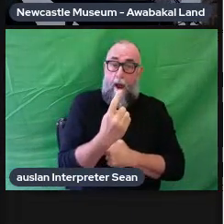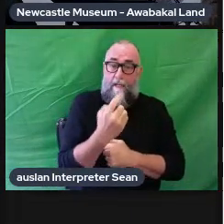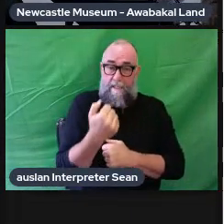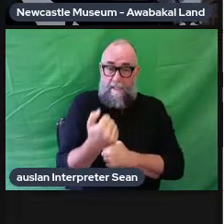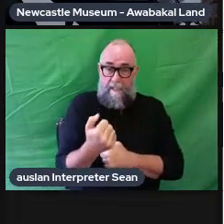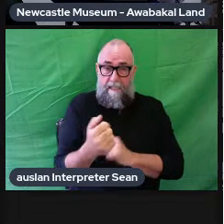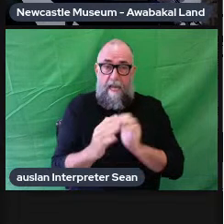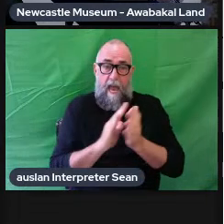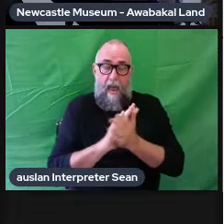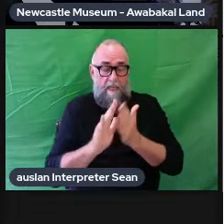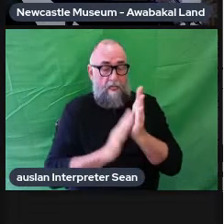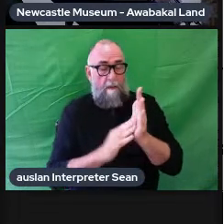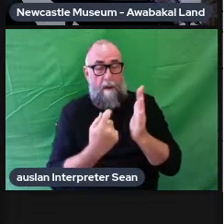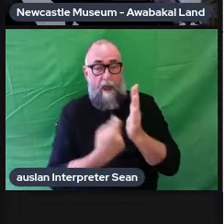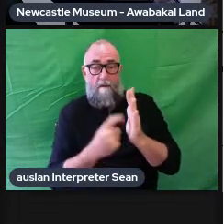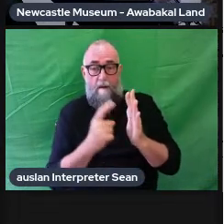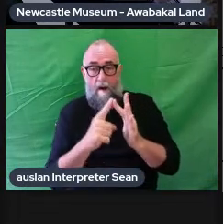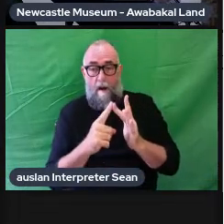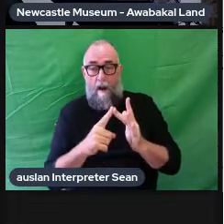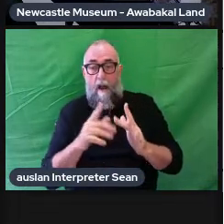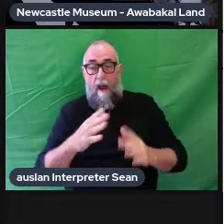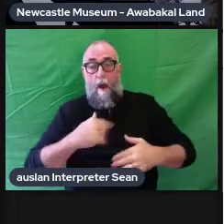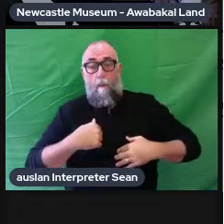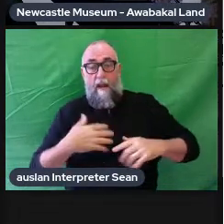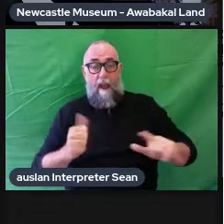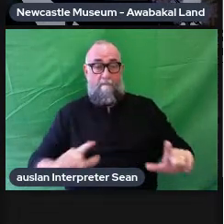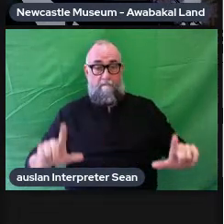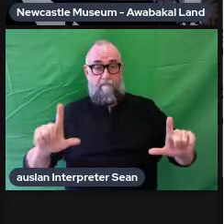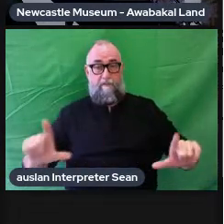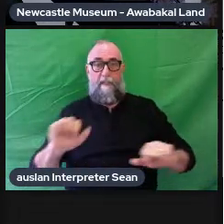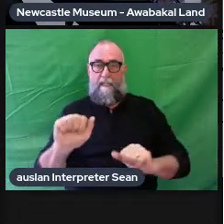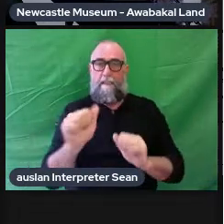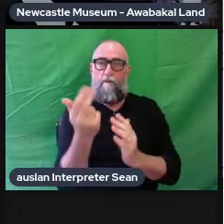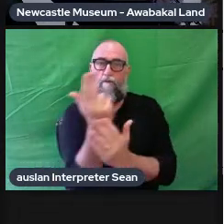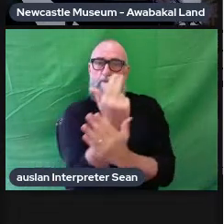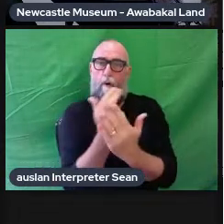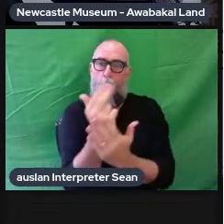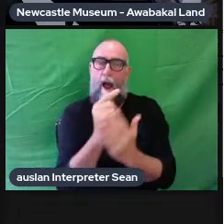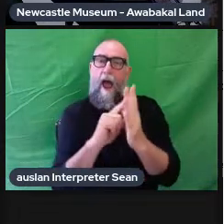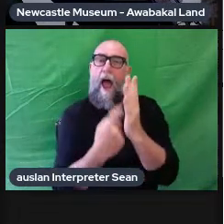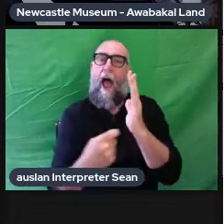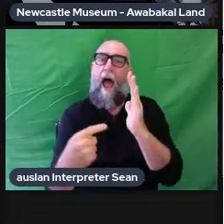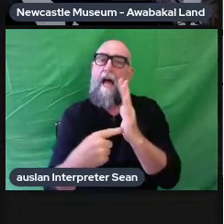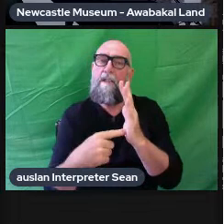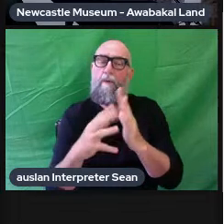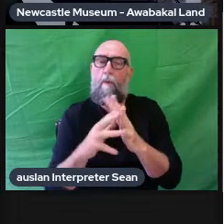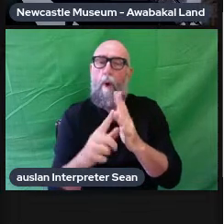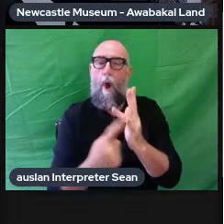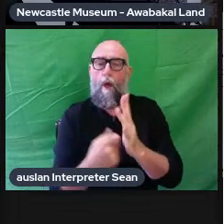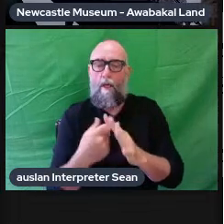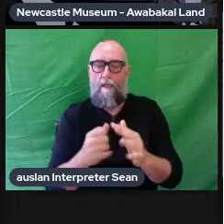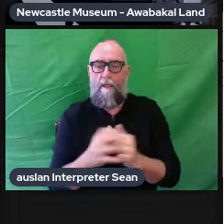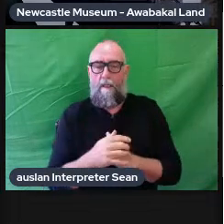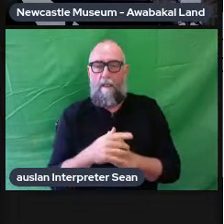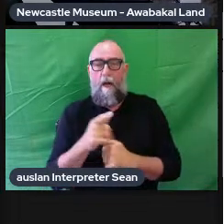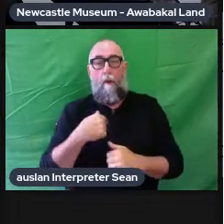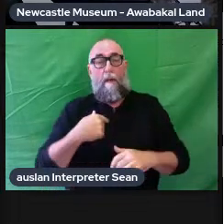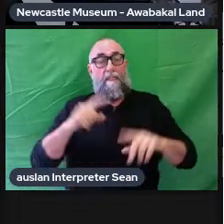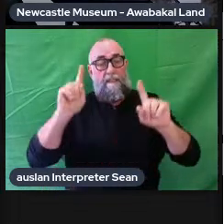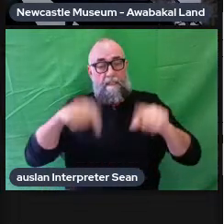Day, his artwork was the theme for our booth. If we can go to the next slide, you can see when the Stroke Research Register was launched